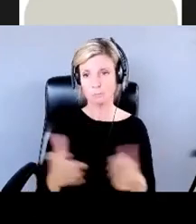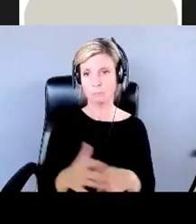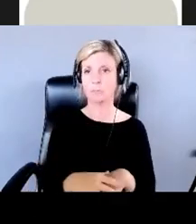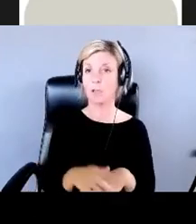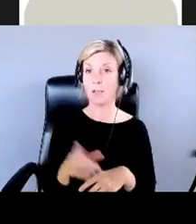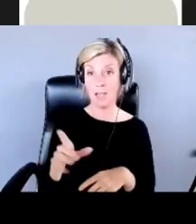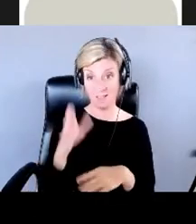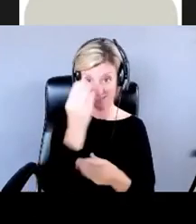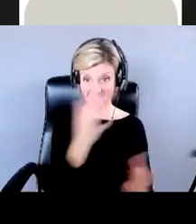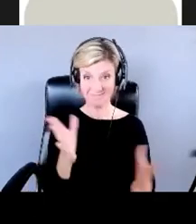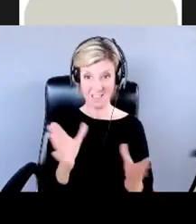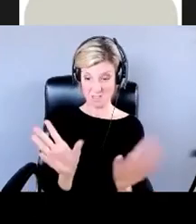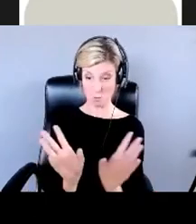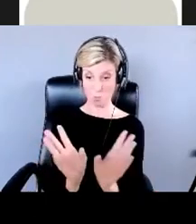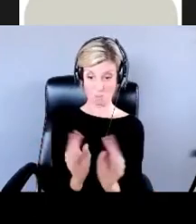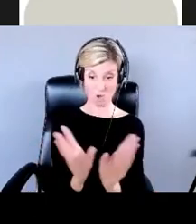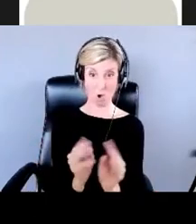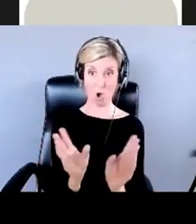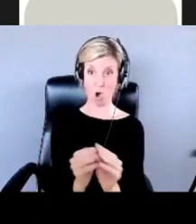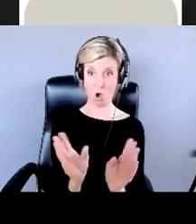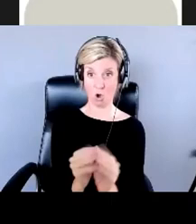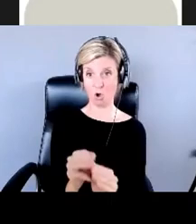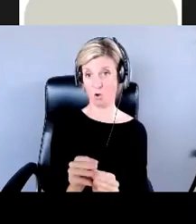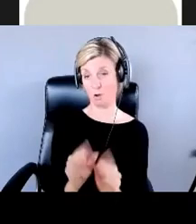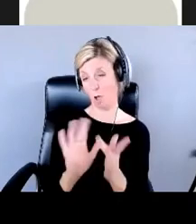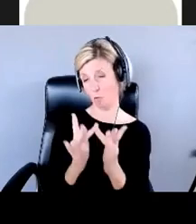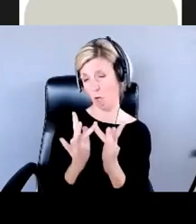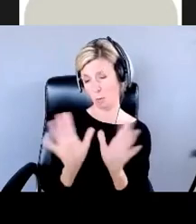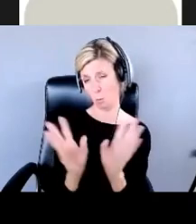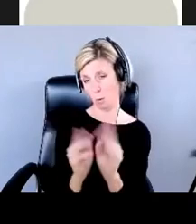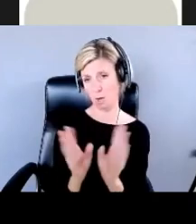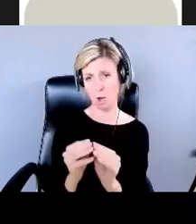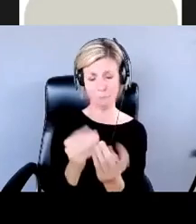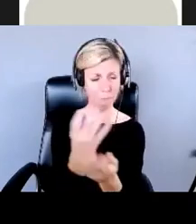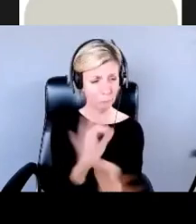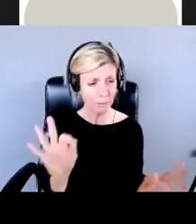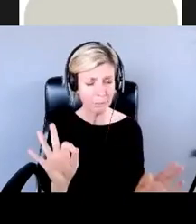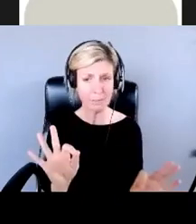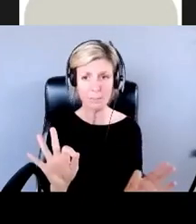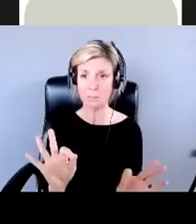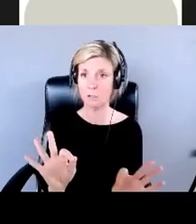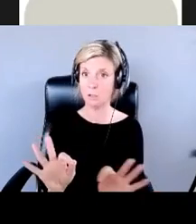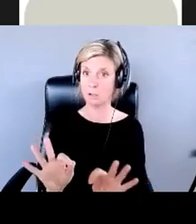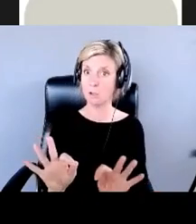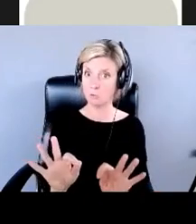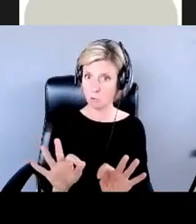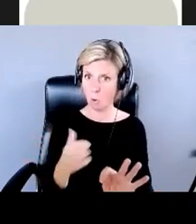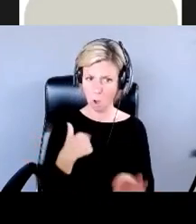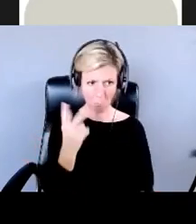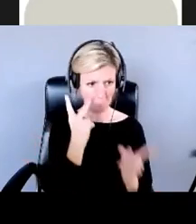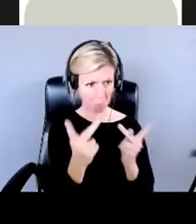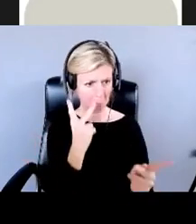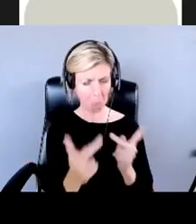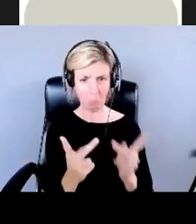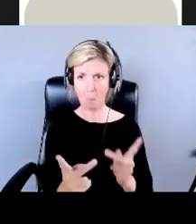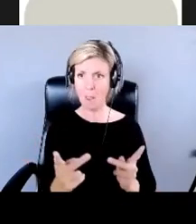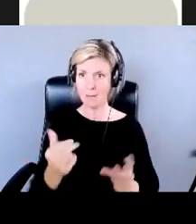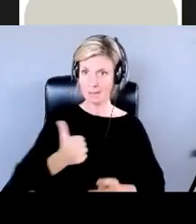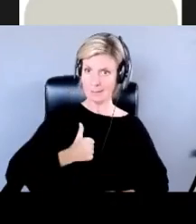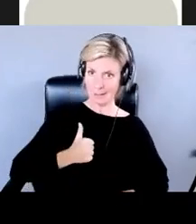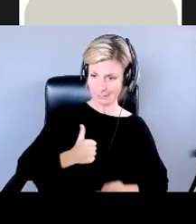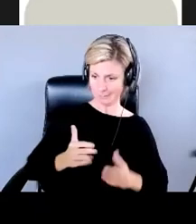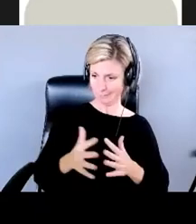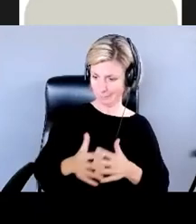attendance to the webinar, and people attend from the United States, Canada, and sometimes internationally. So if anyone's interested in going to the